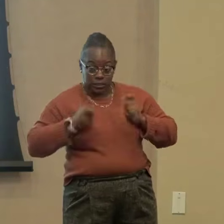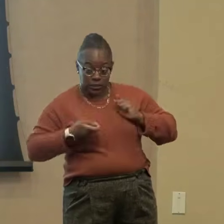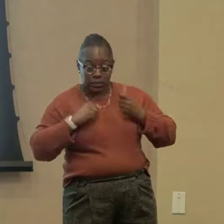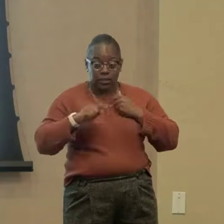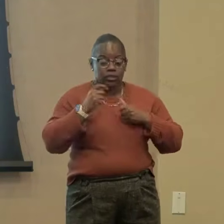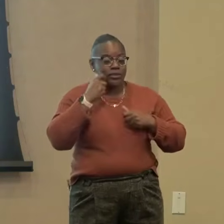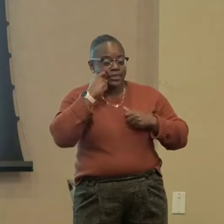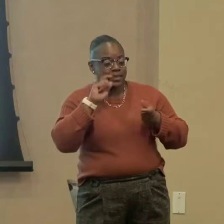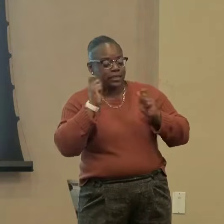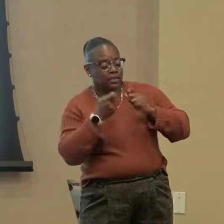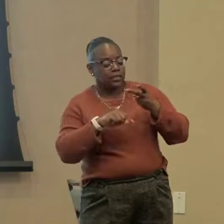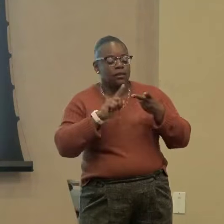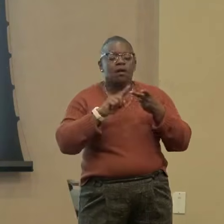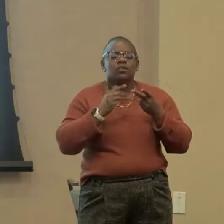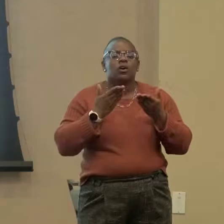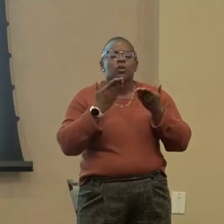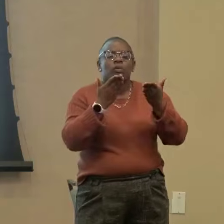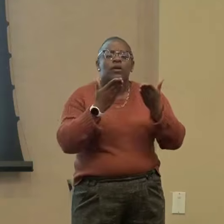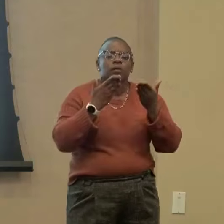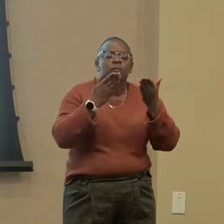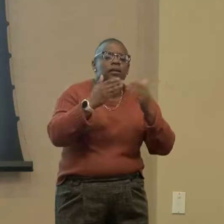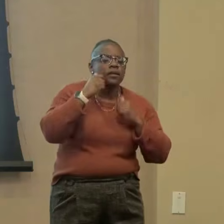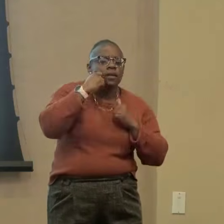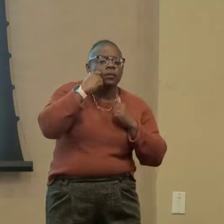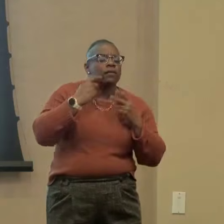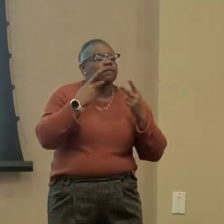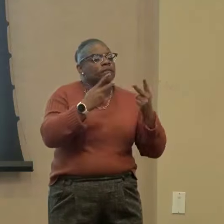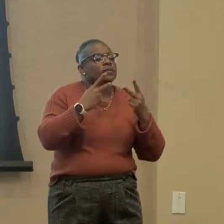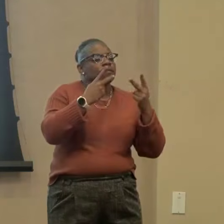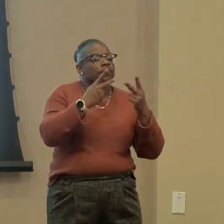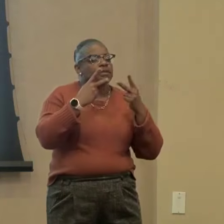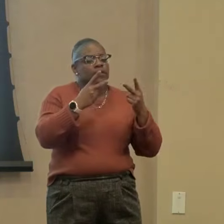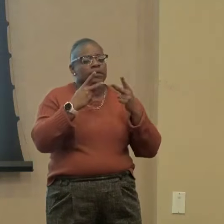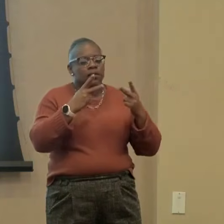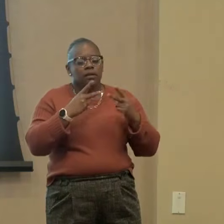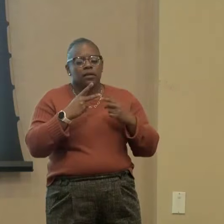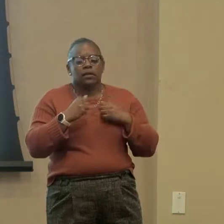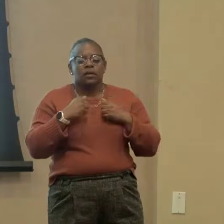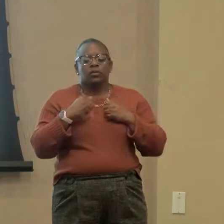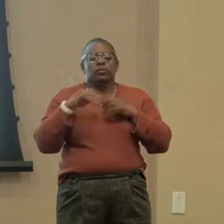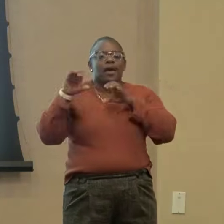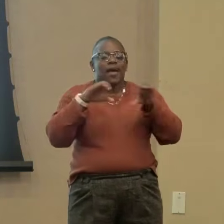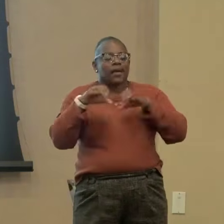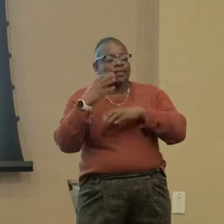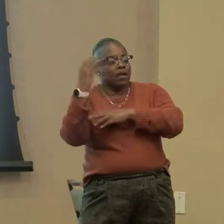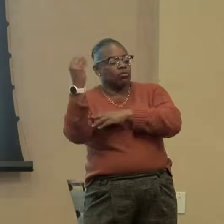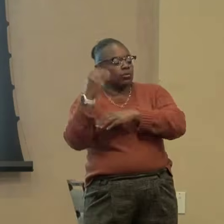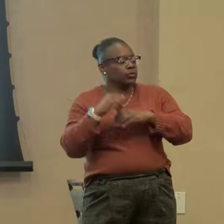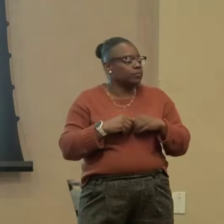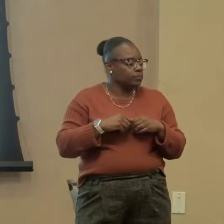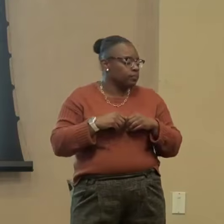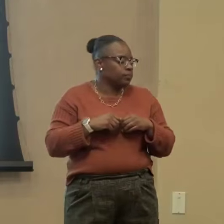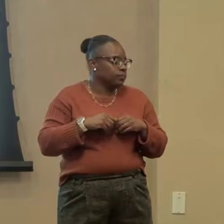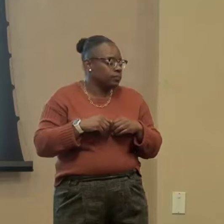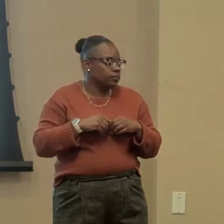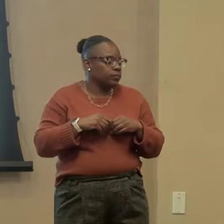would be, what is your recommendation of dermatology visits for someone who is more actively outdoors? Absolutely. So I